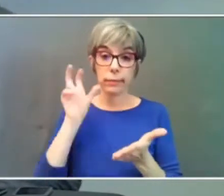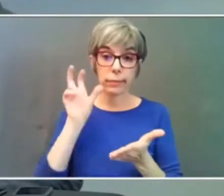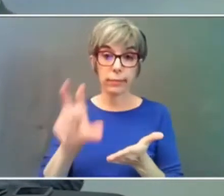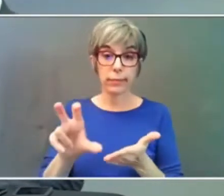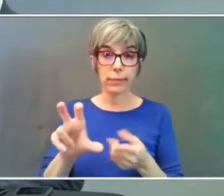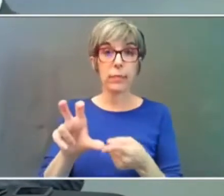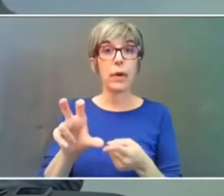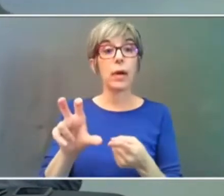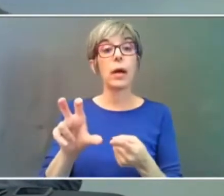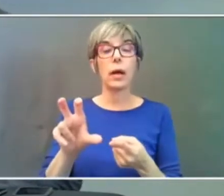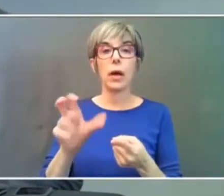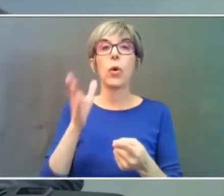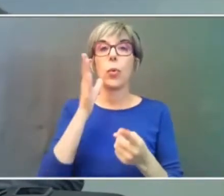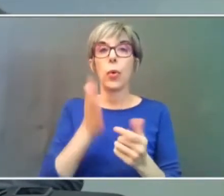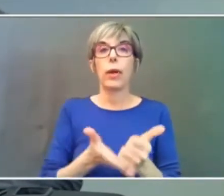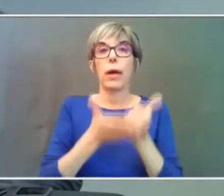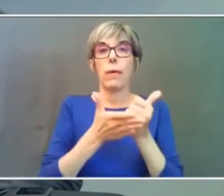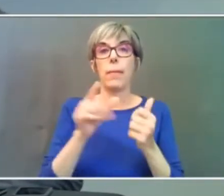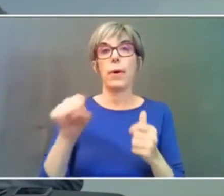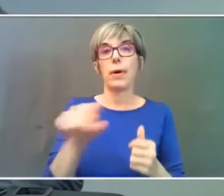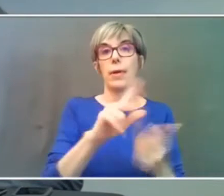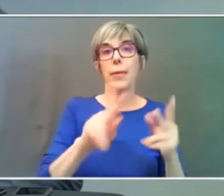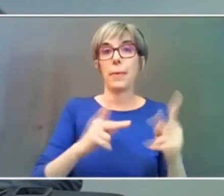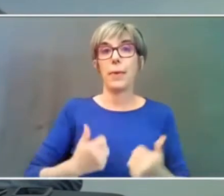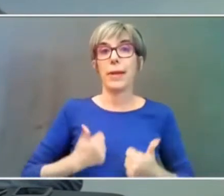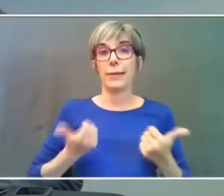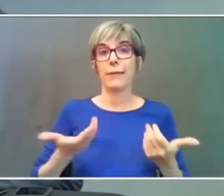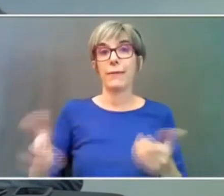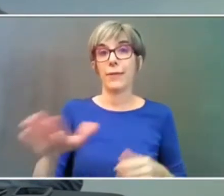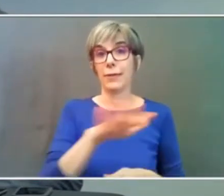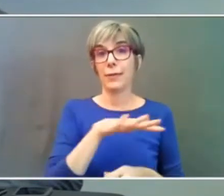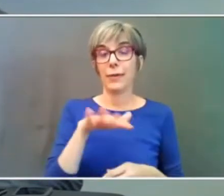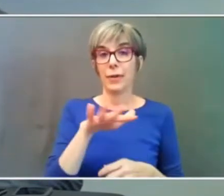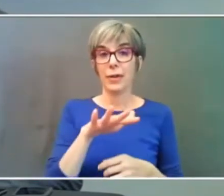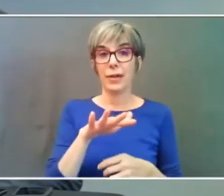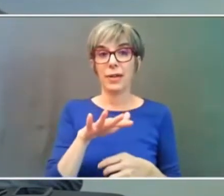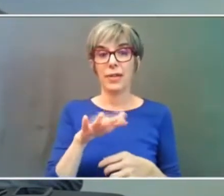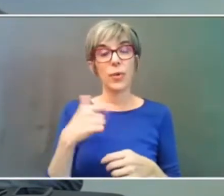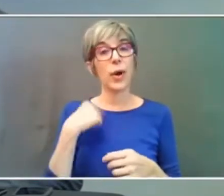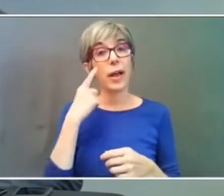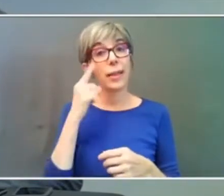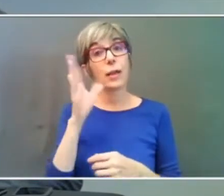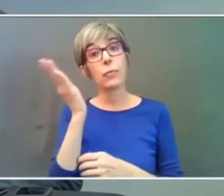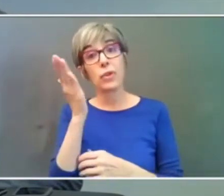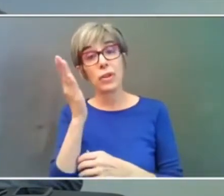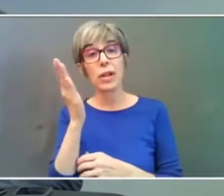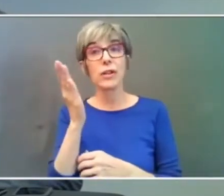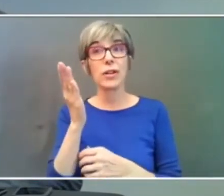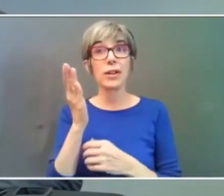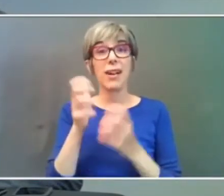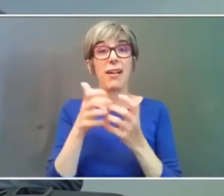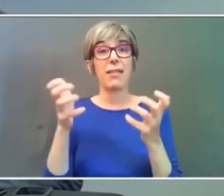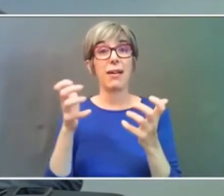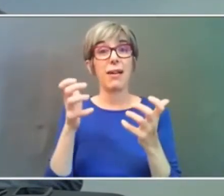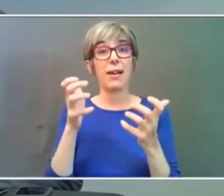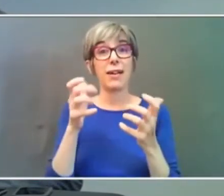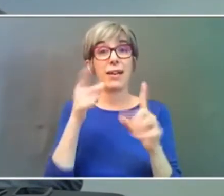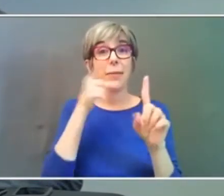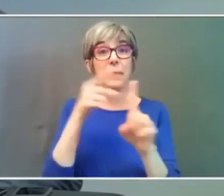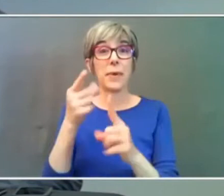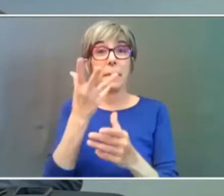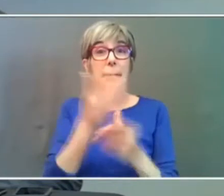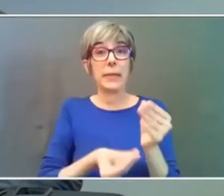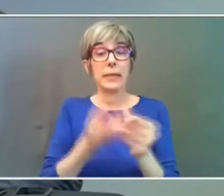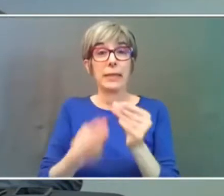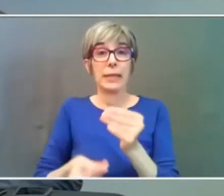buck. I think a lot of the presentation is a bit vague. It's extremely complex. There's